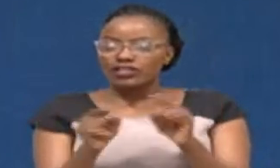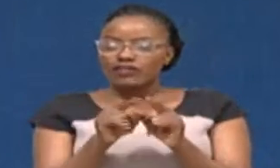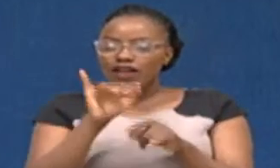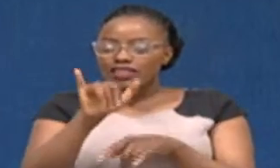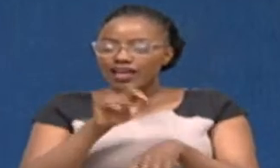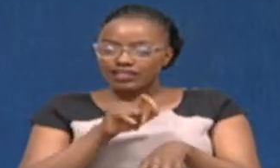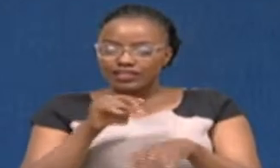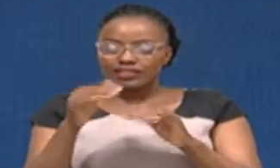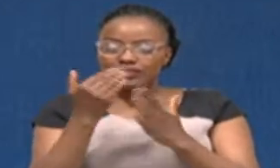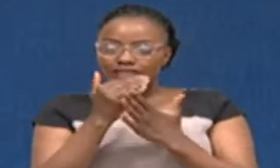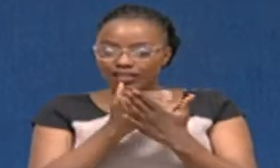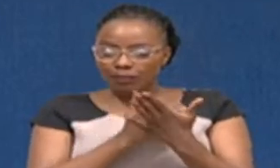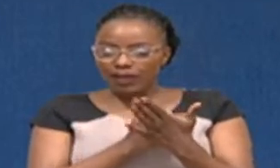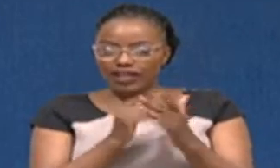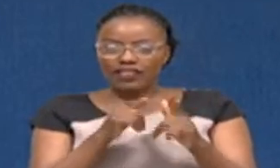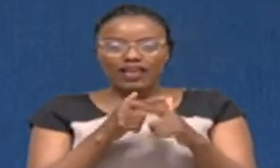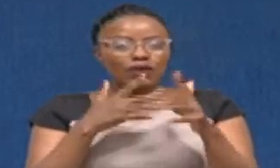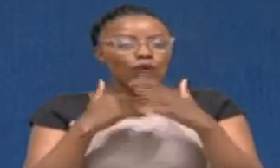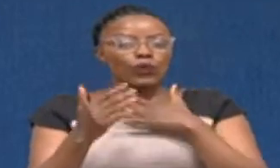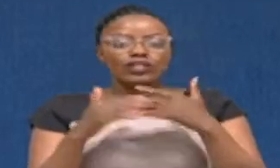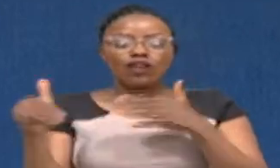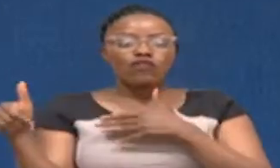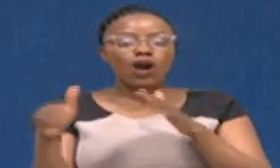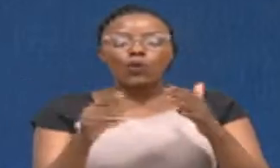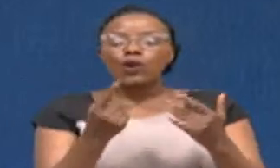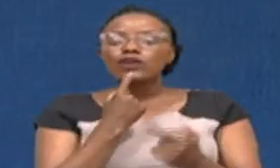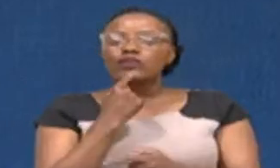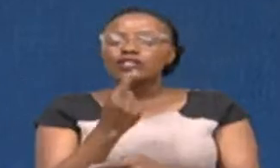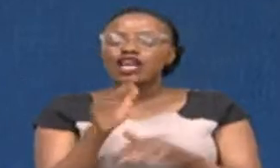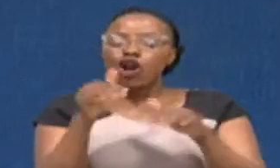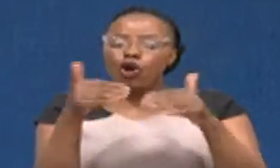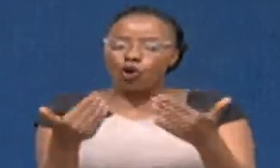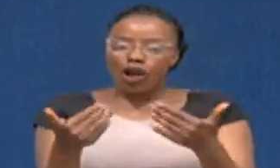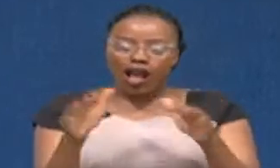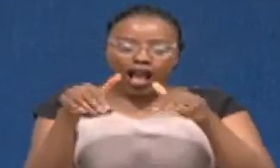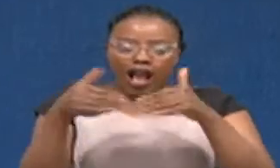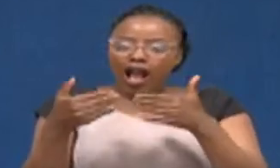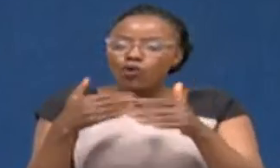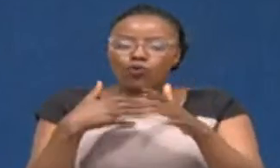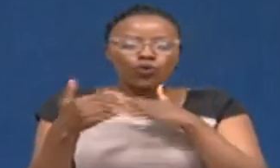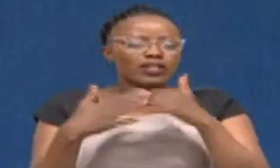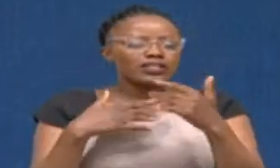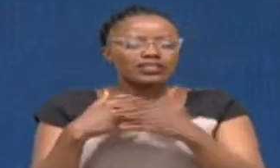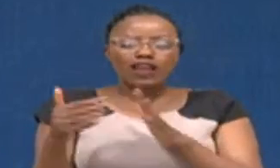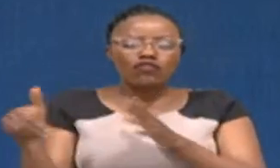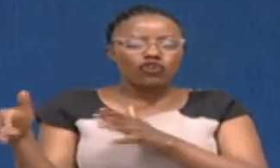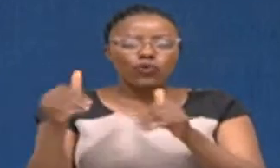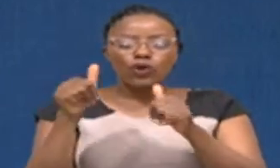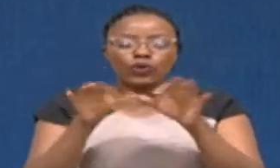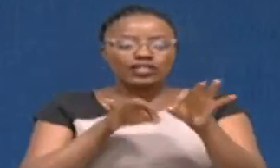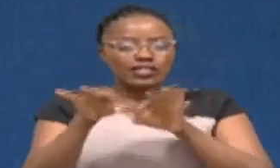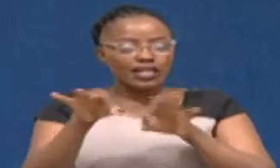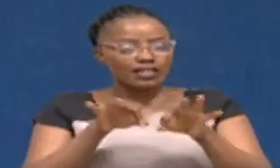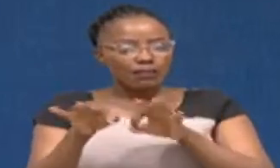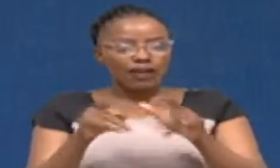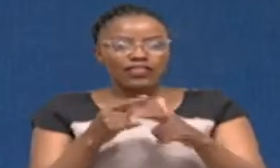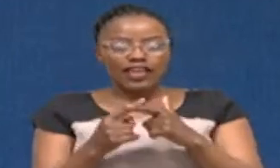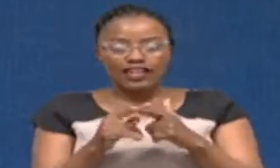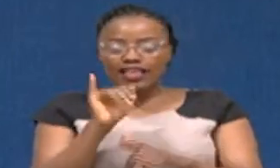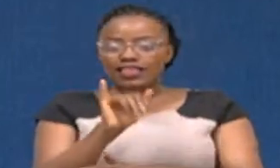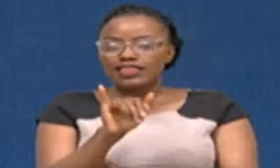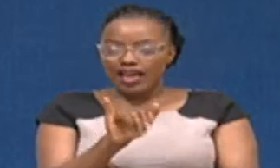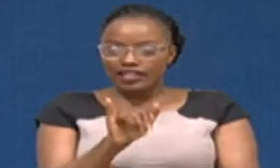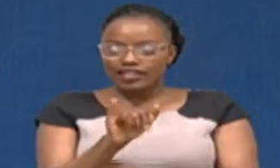that statement, whichever way it is said, or whichever manner it is explained, okay.